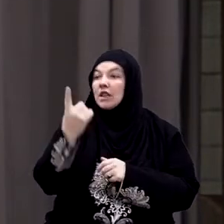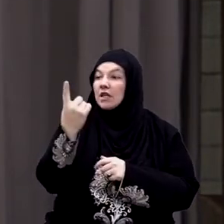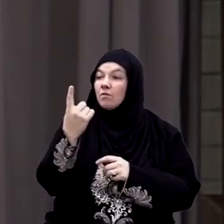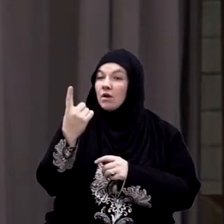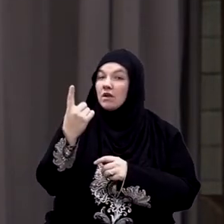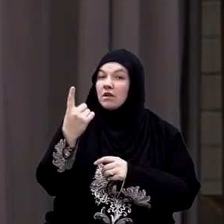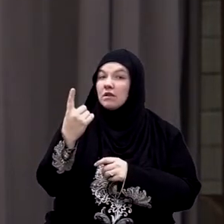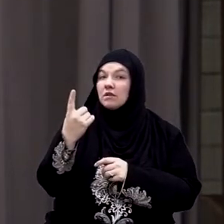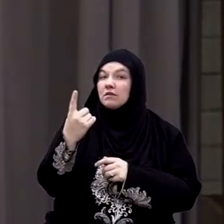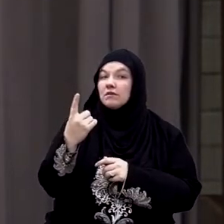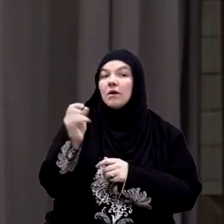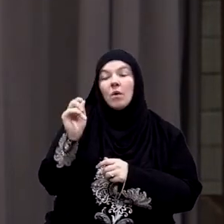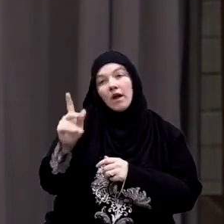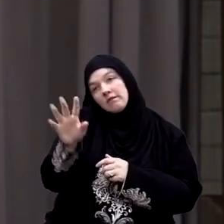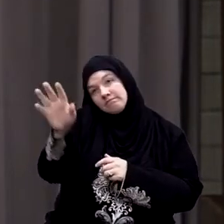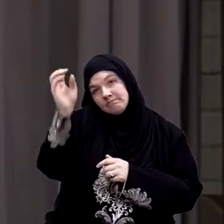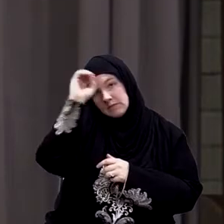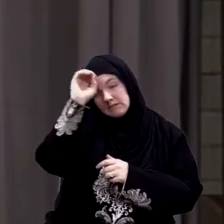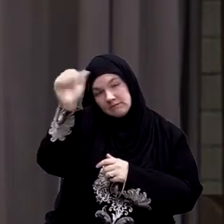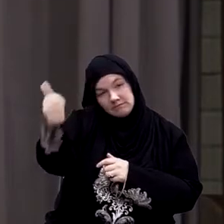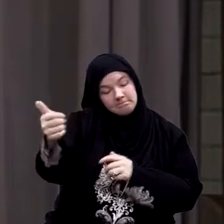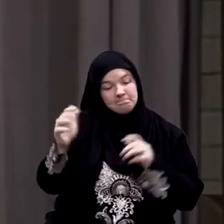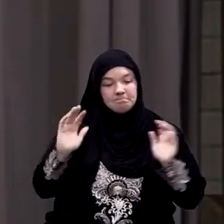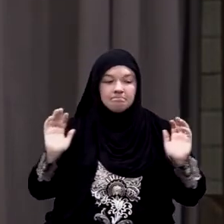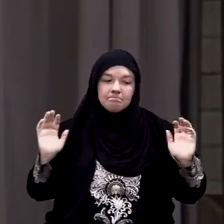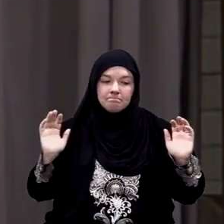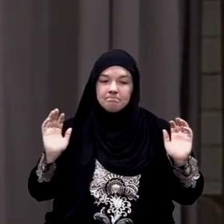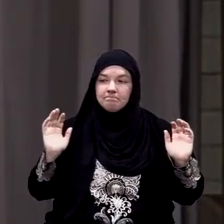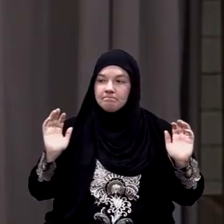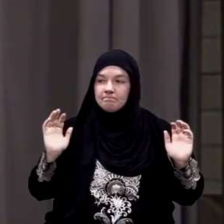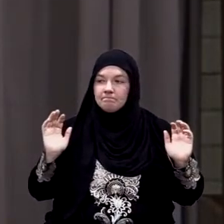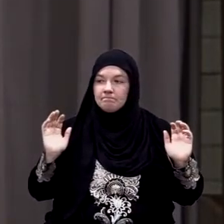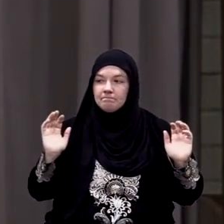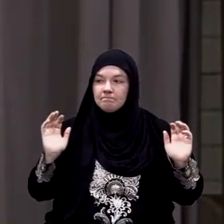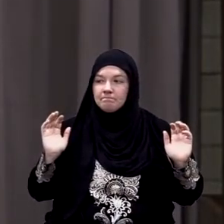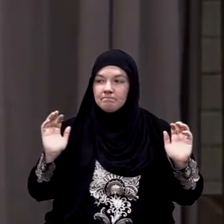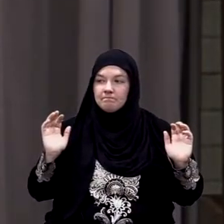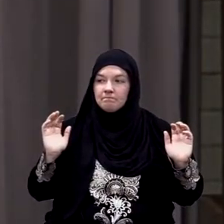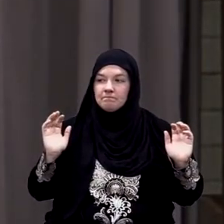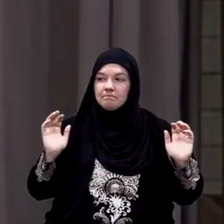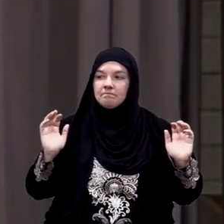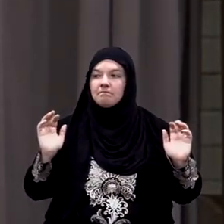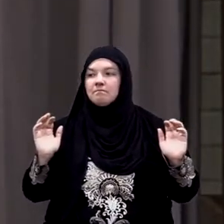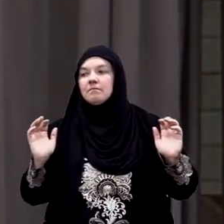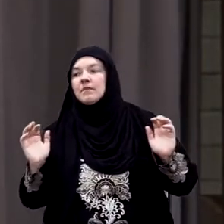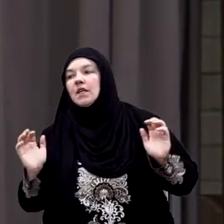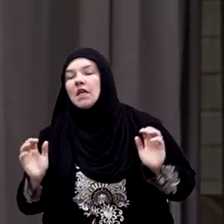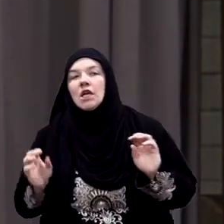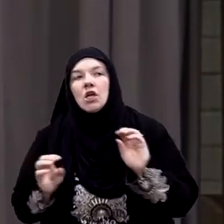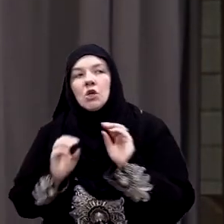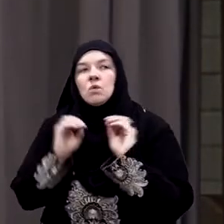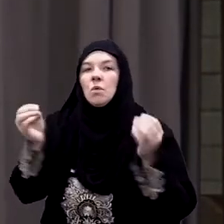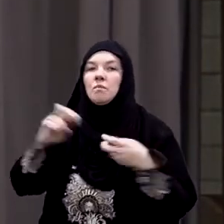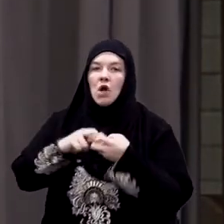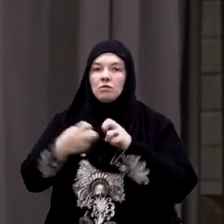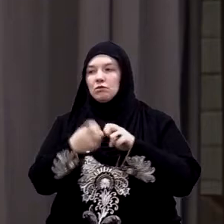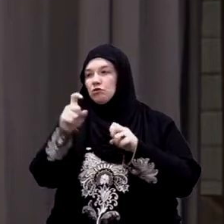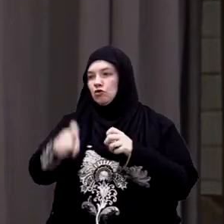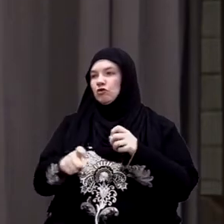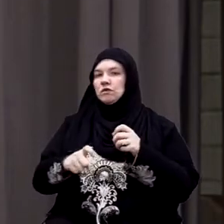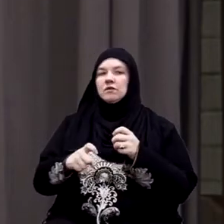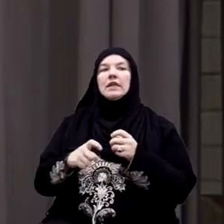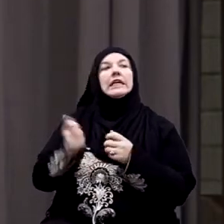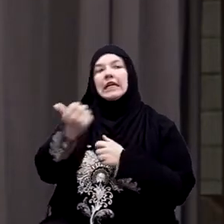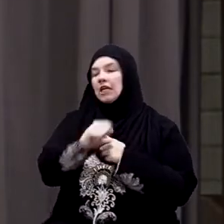is his own opinion. And no problem should stand in the way of life for life.